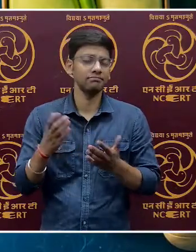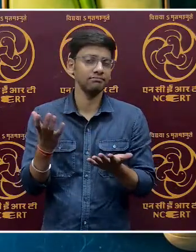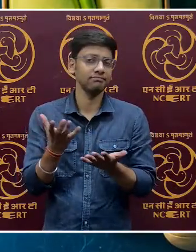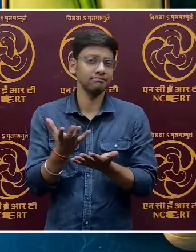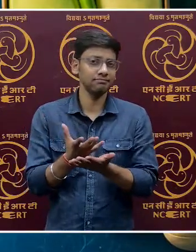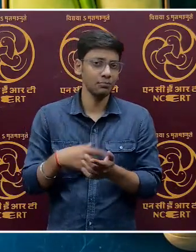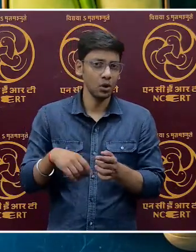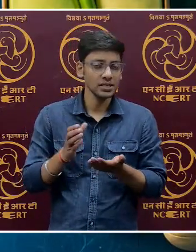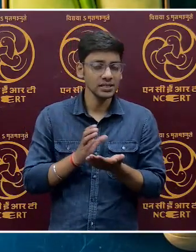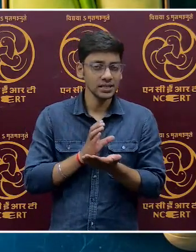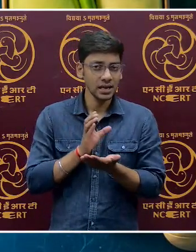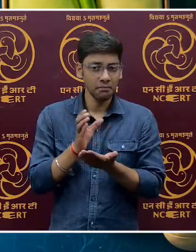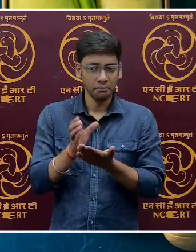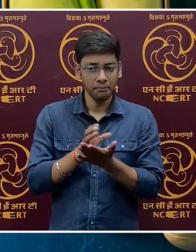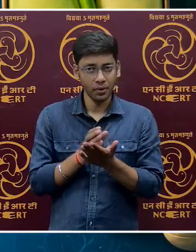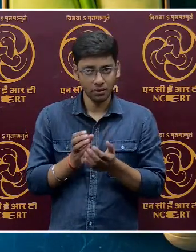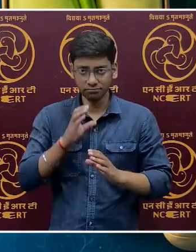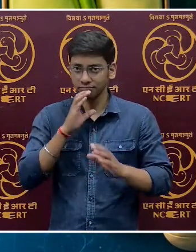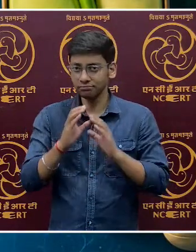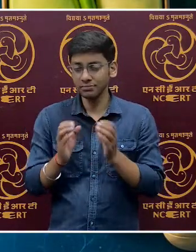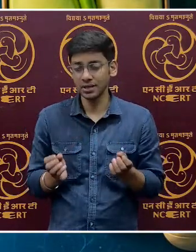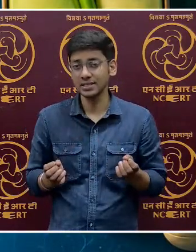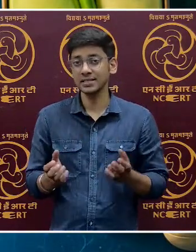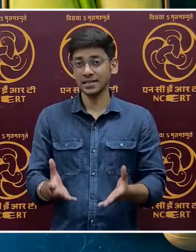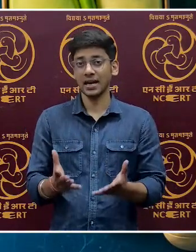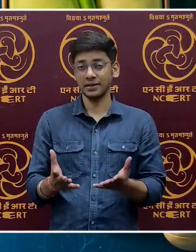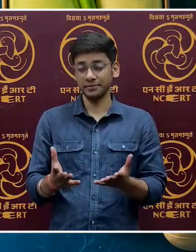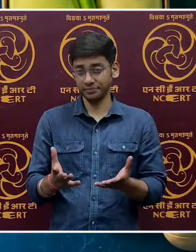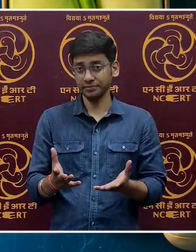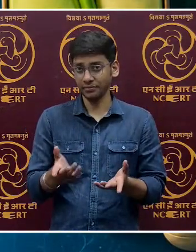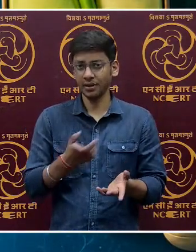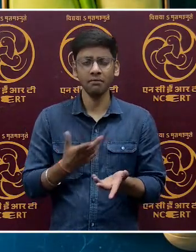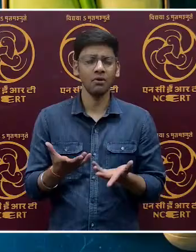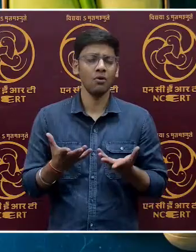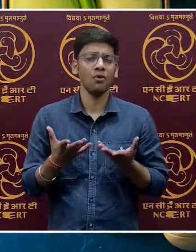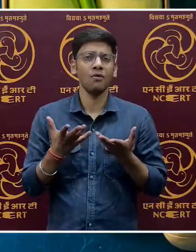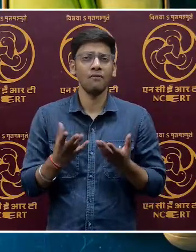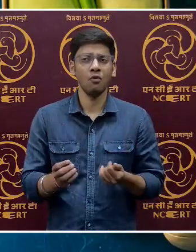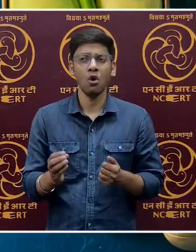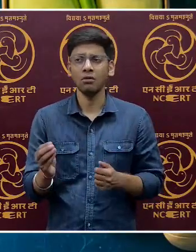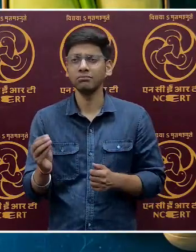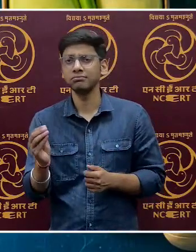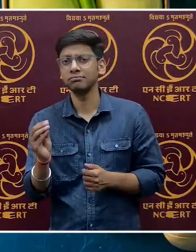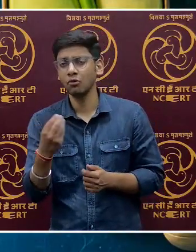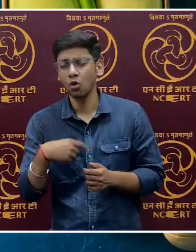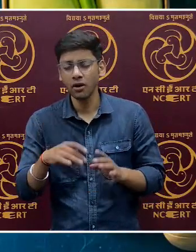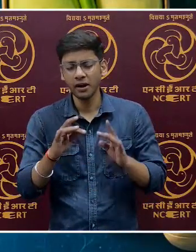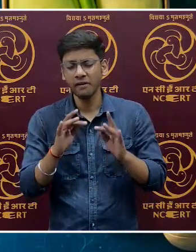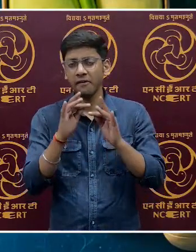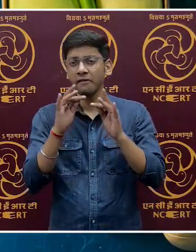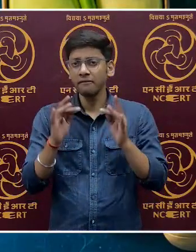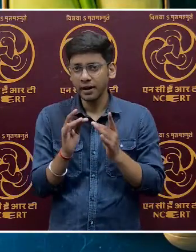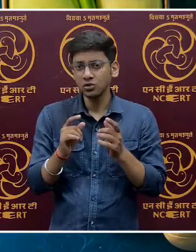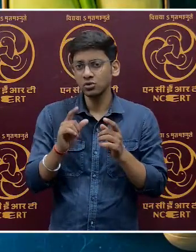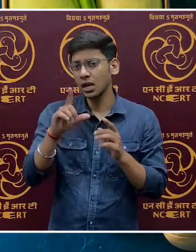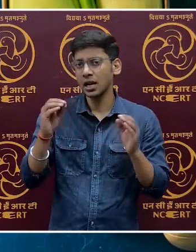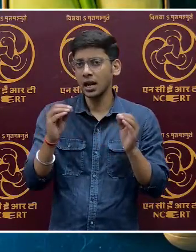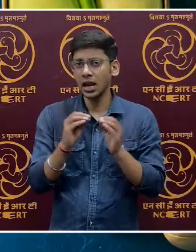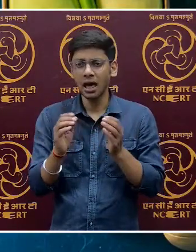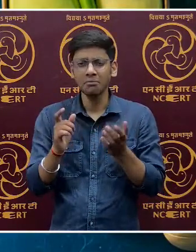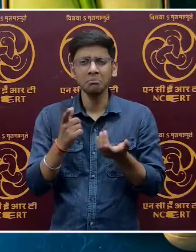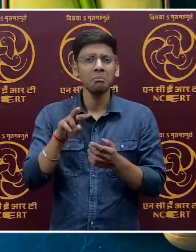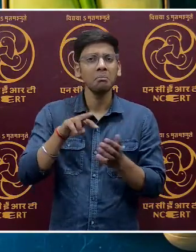and because this is a virtual lab series, ma'am, we would like to understand more about virtual labs before proceeding towards the